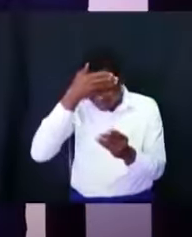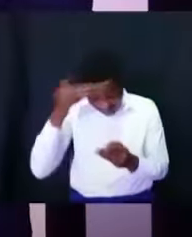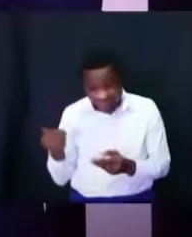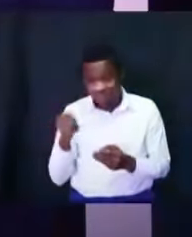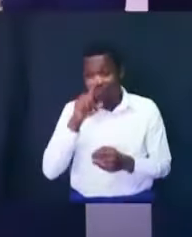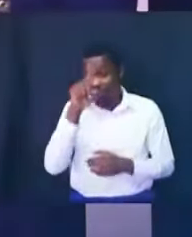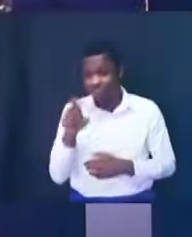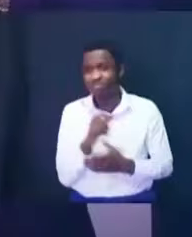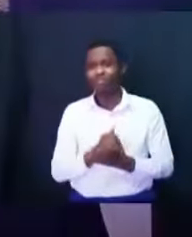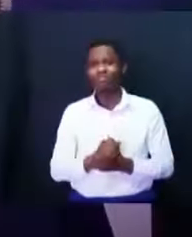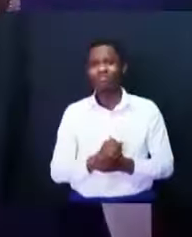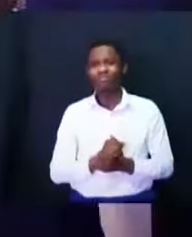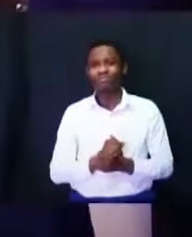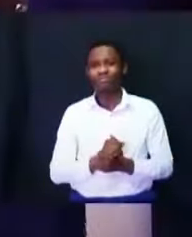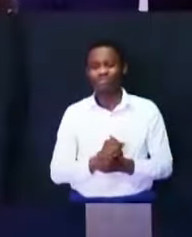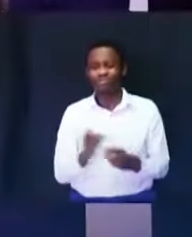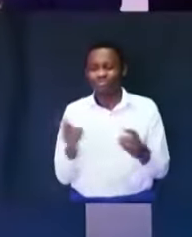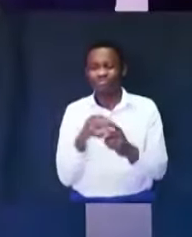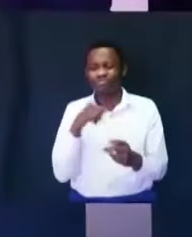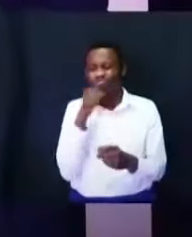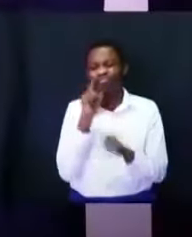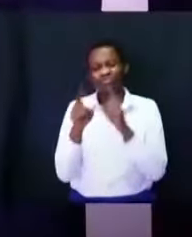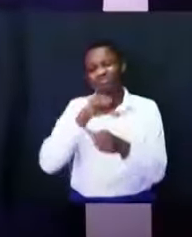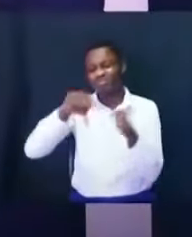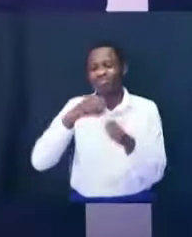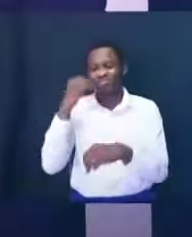gaed so he was not talking about